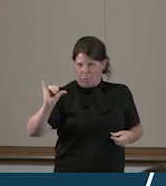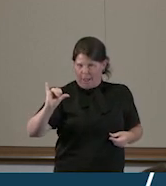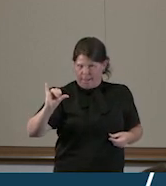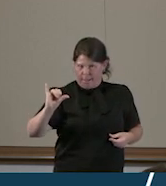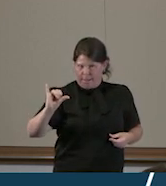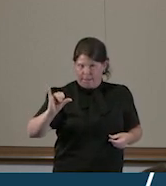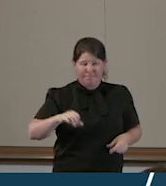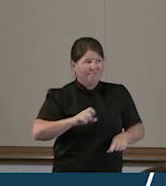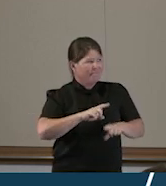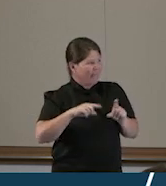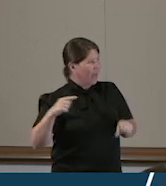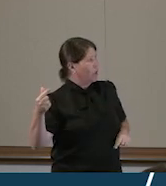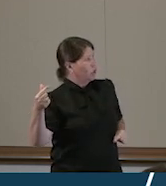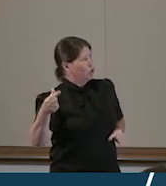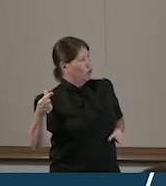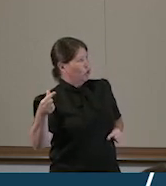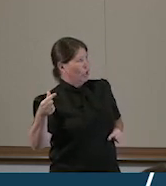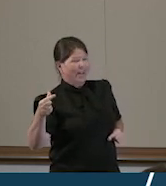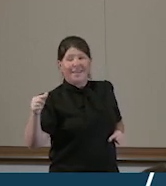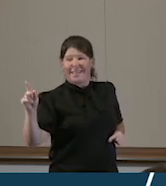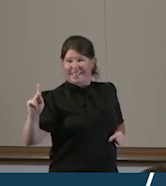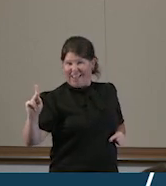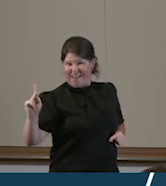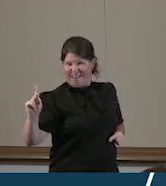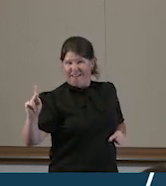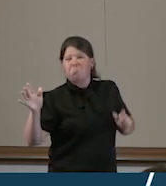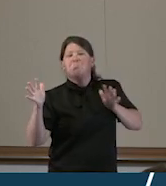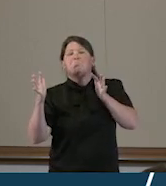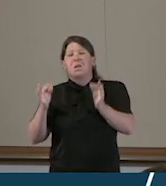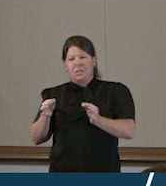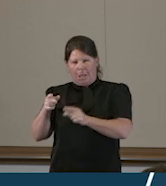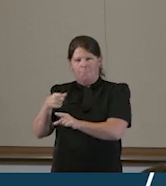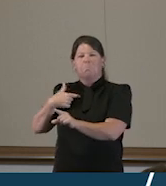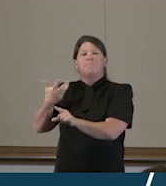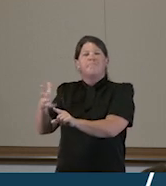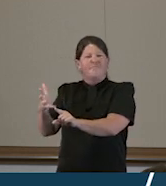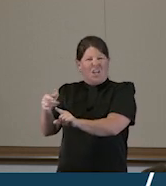GK, on the other hand, is a 22-year-old with an intellectual disability.